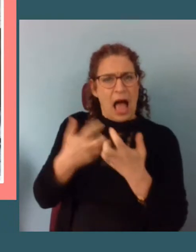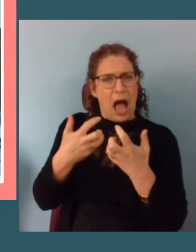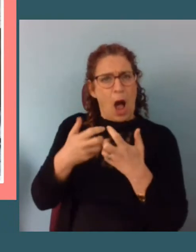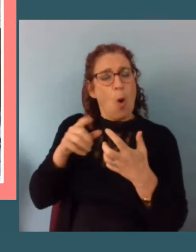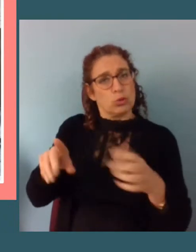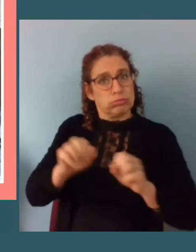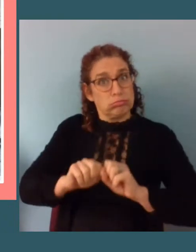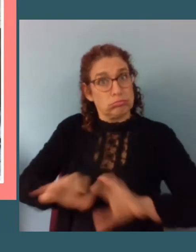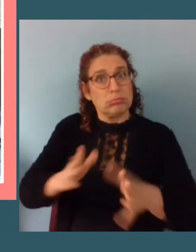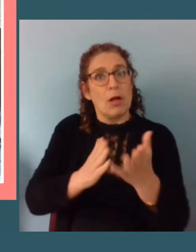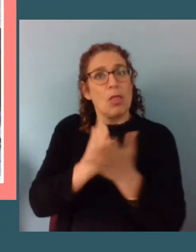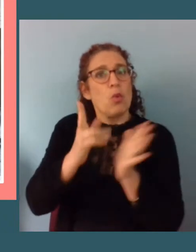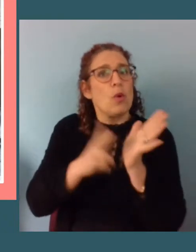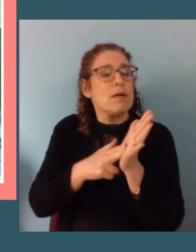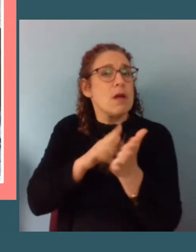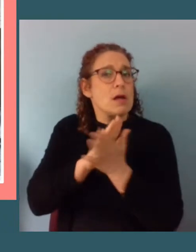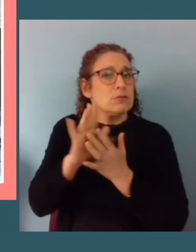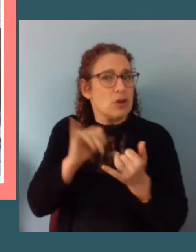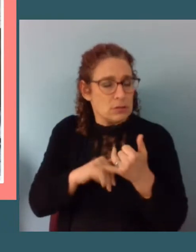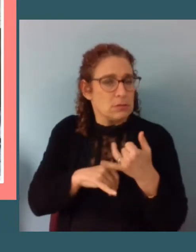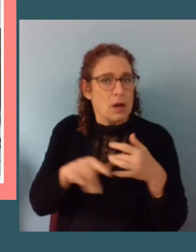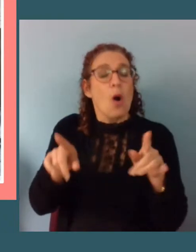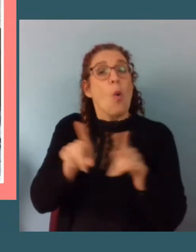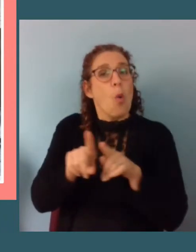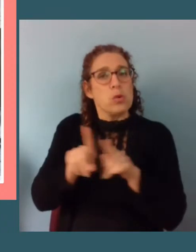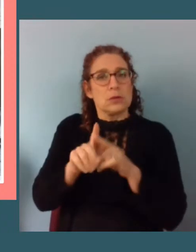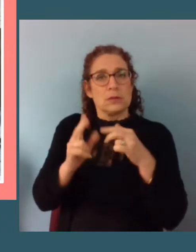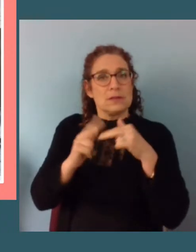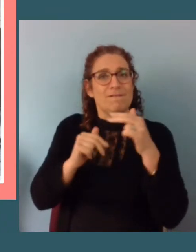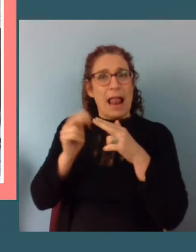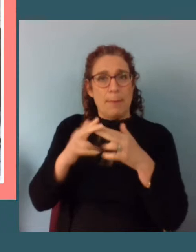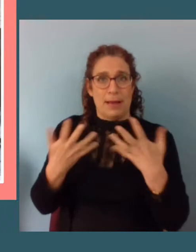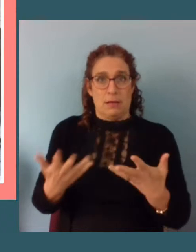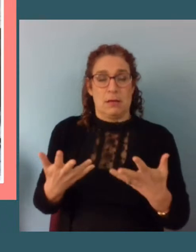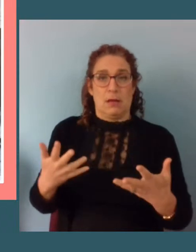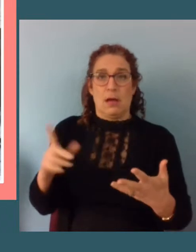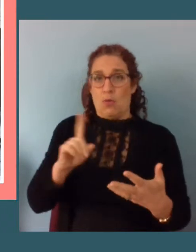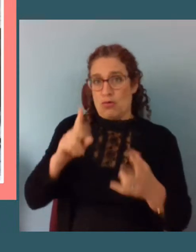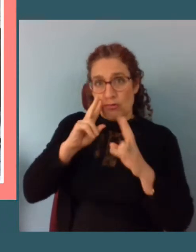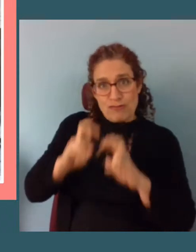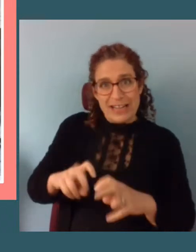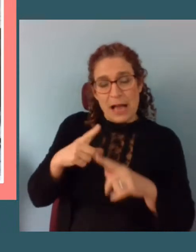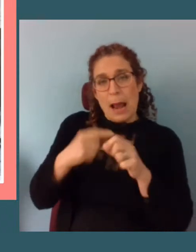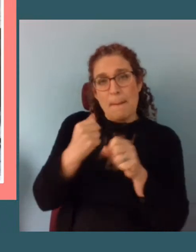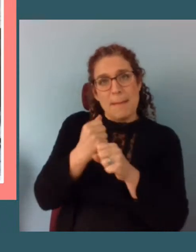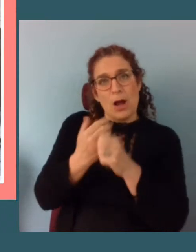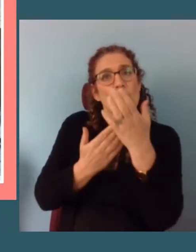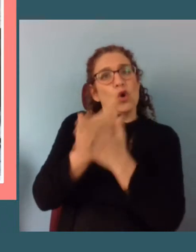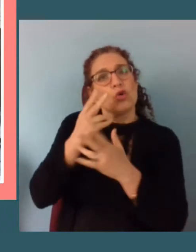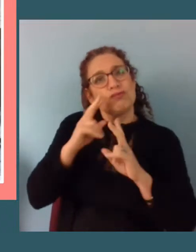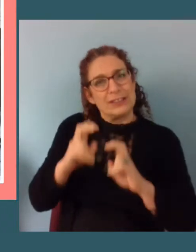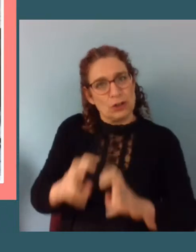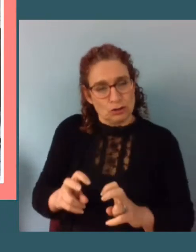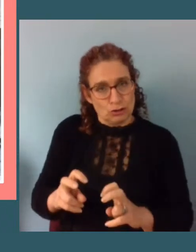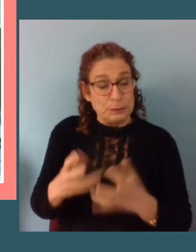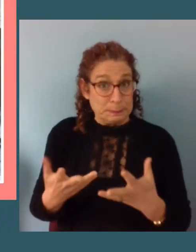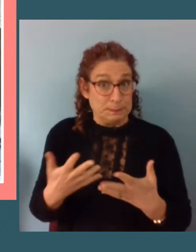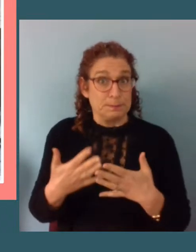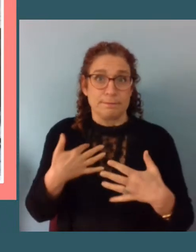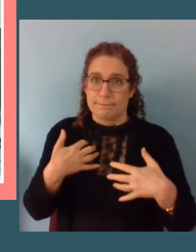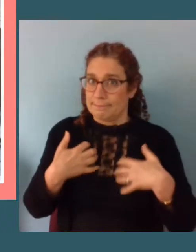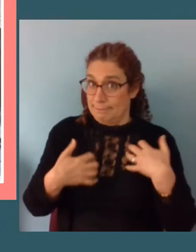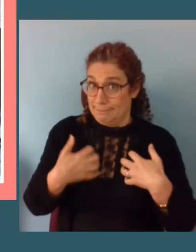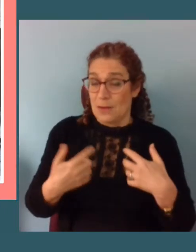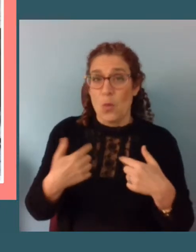NHS? And it's about developing existing research and initiating and proposing new research. So I'm really excited that we've got